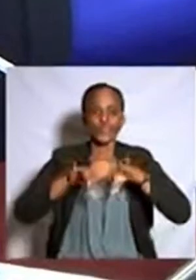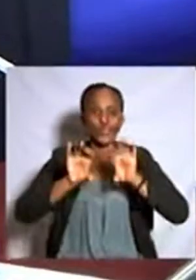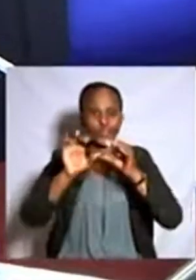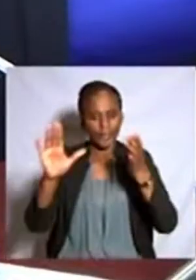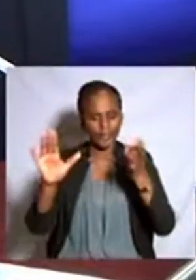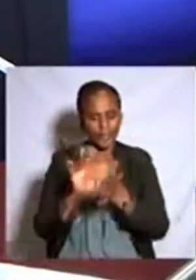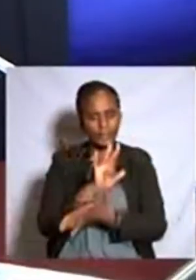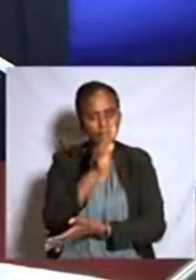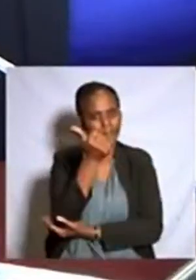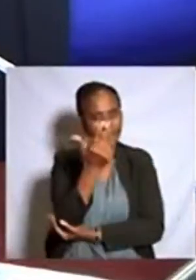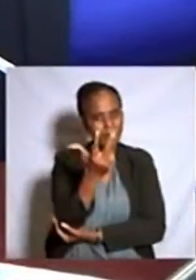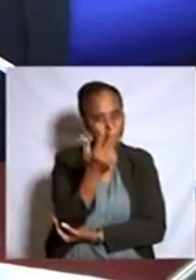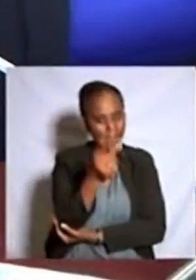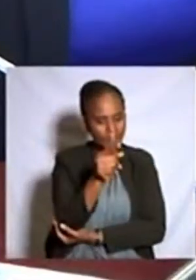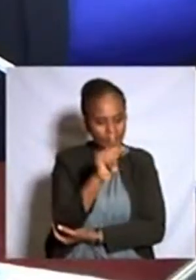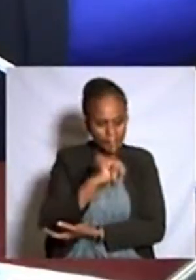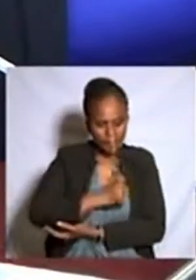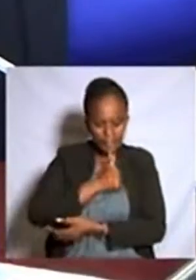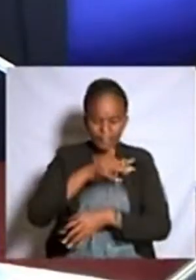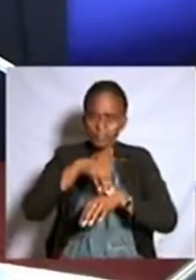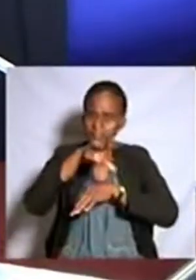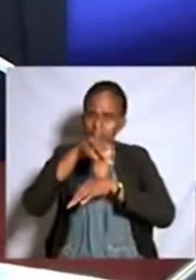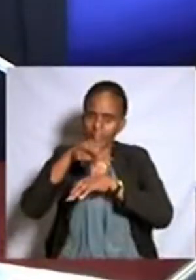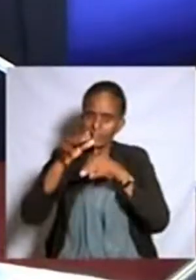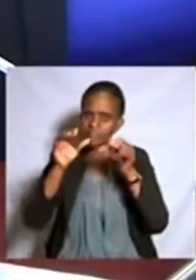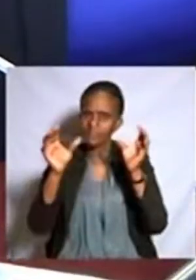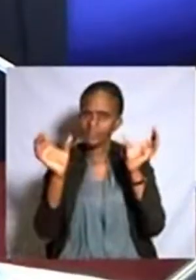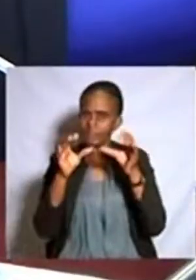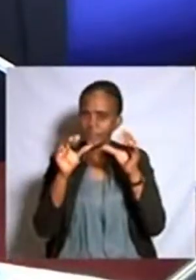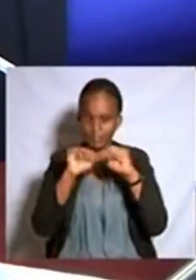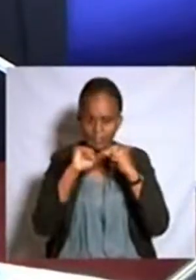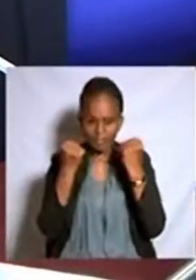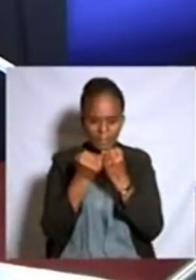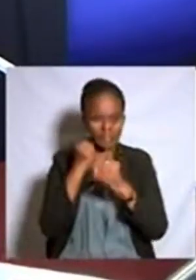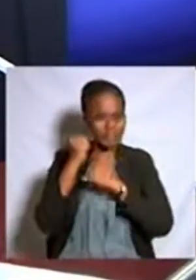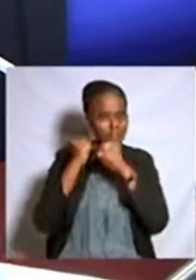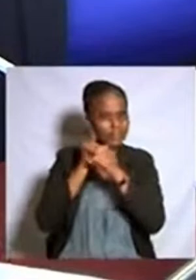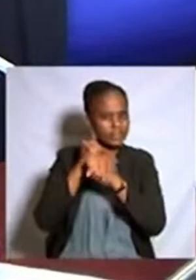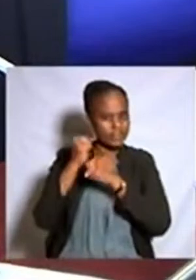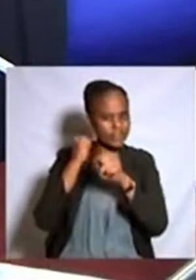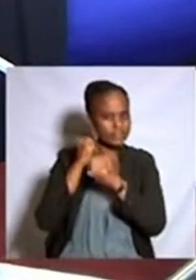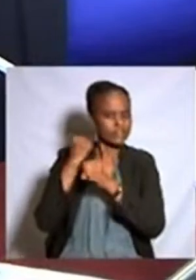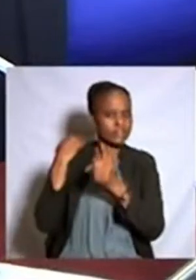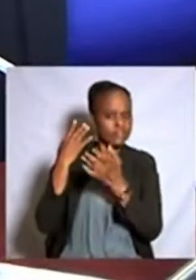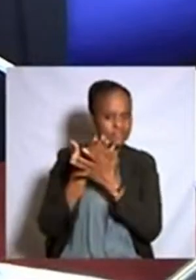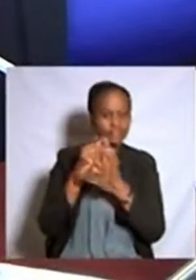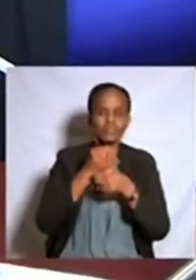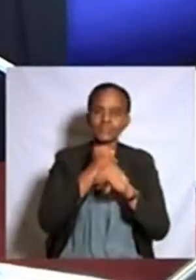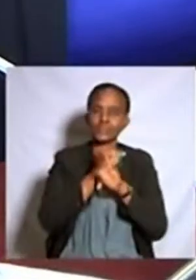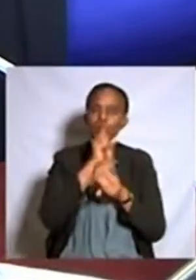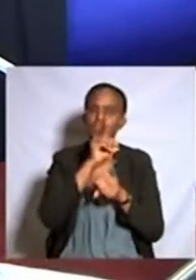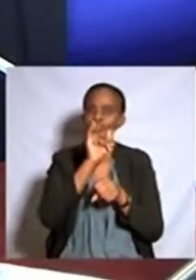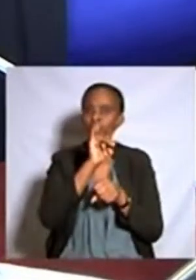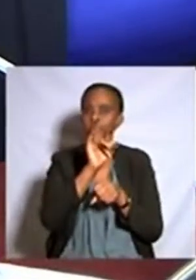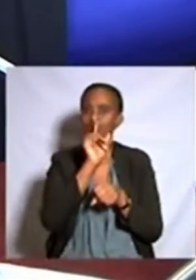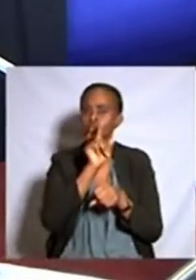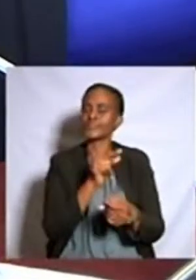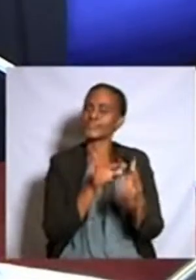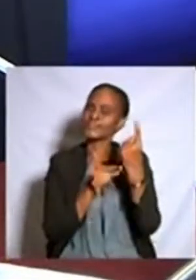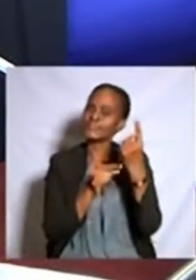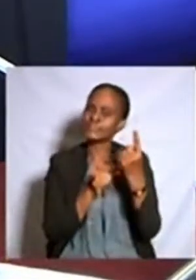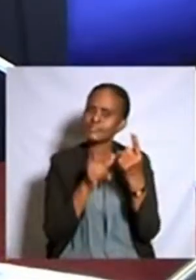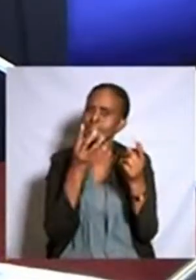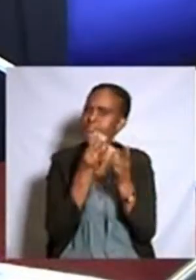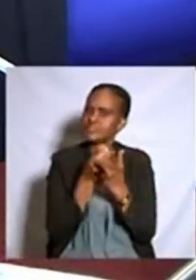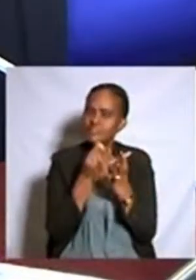page 13. We wish to advise the committee that the society over the years has put in place measures to ensure that 1, funds